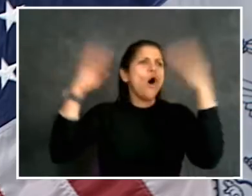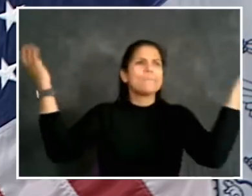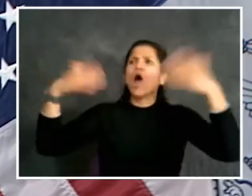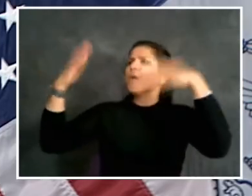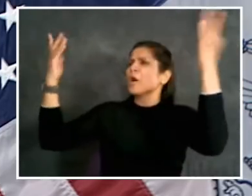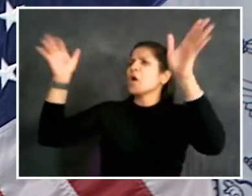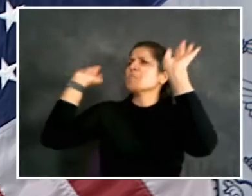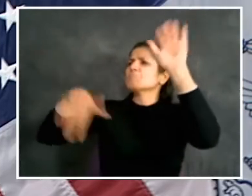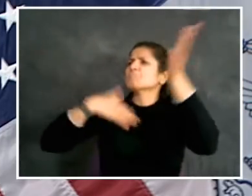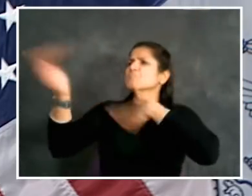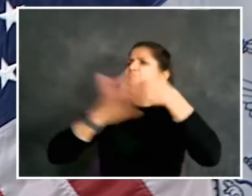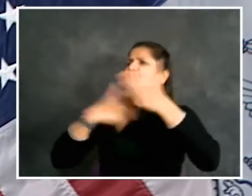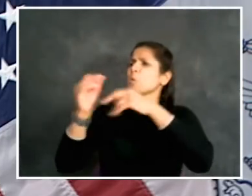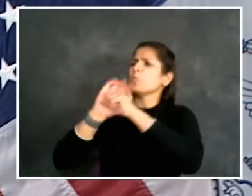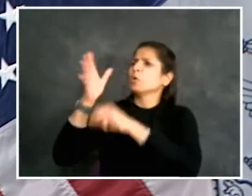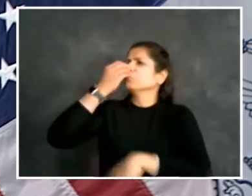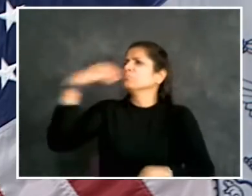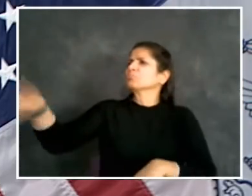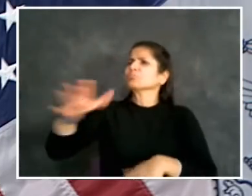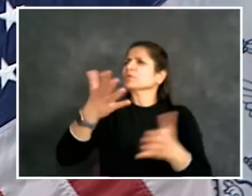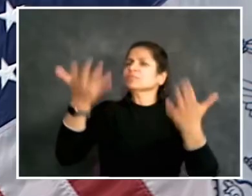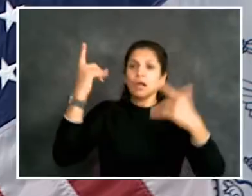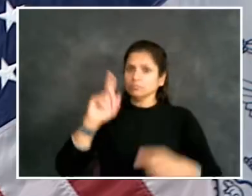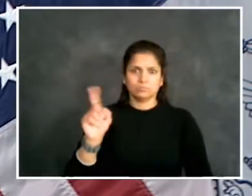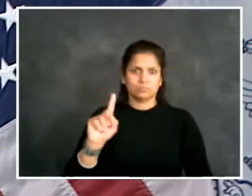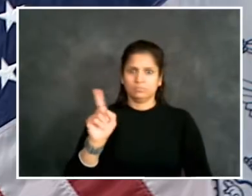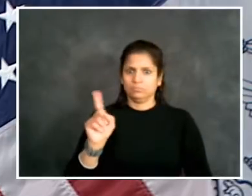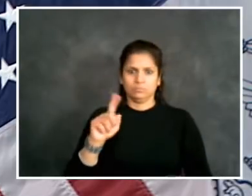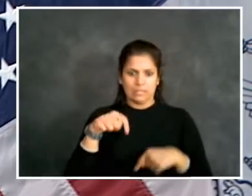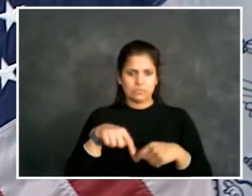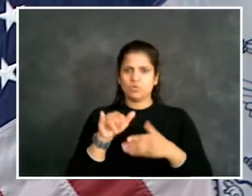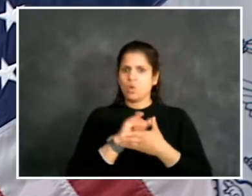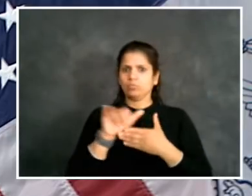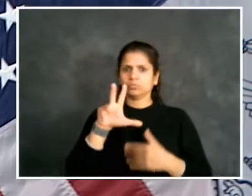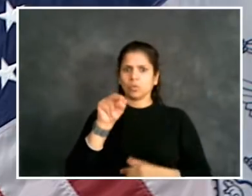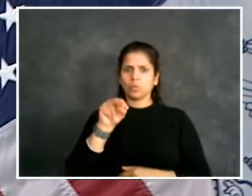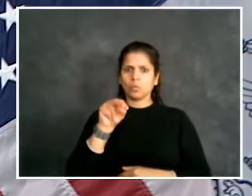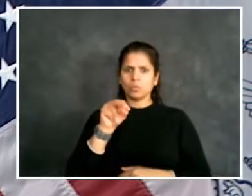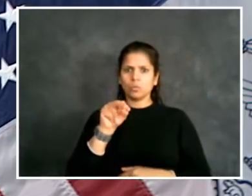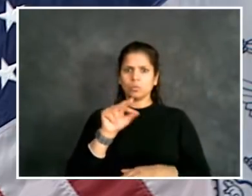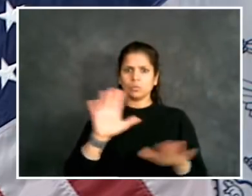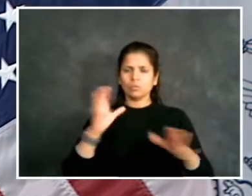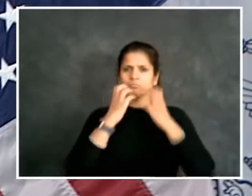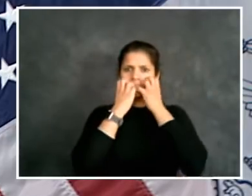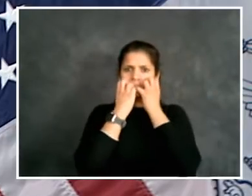language. Katie from the Wall Street Journal is up next. Katie,